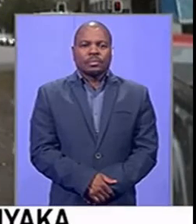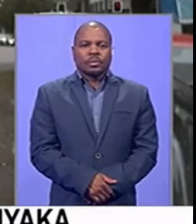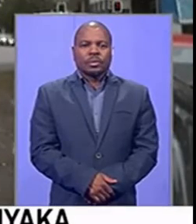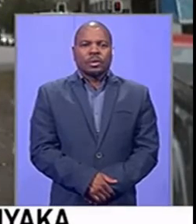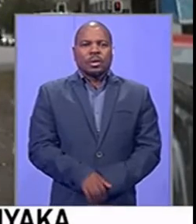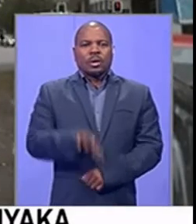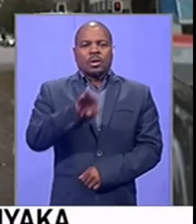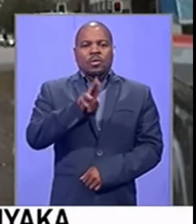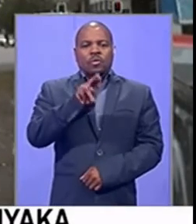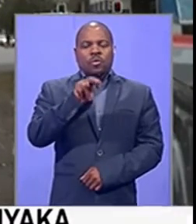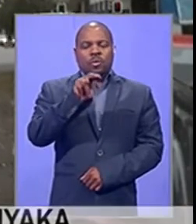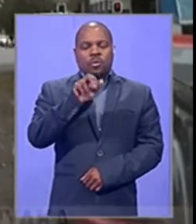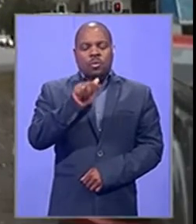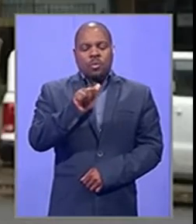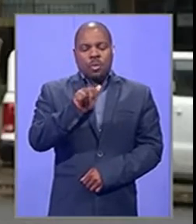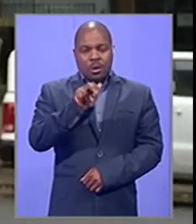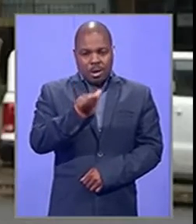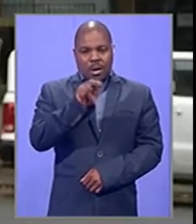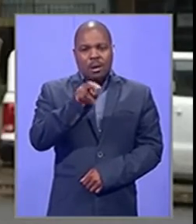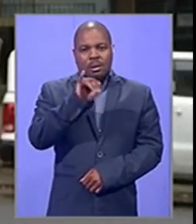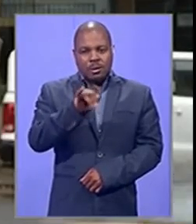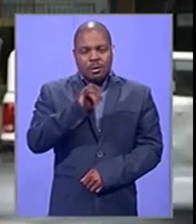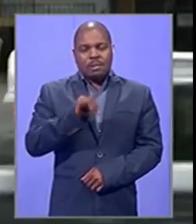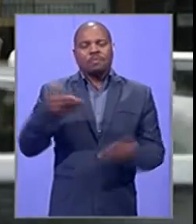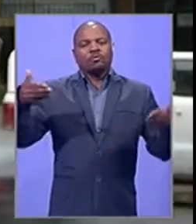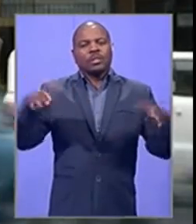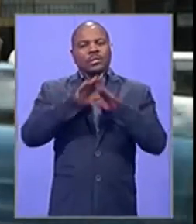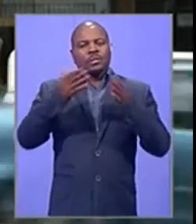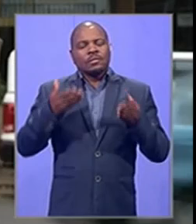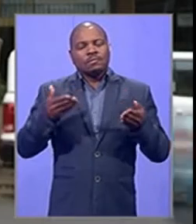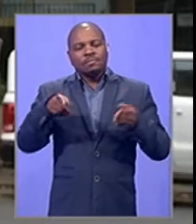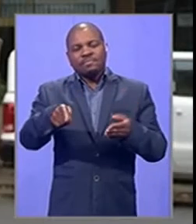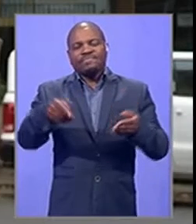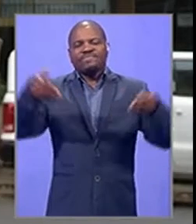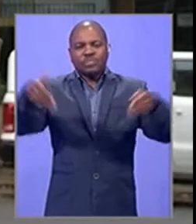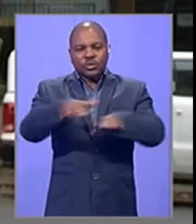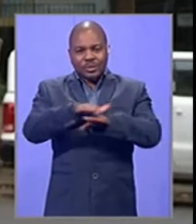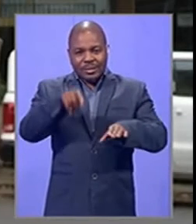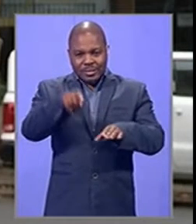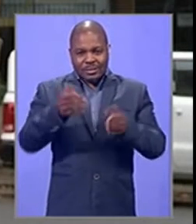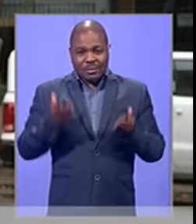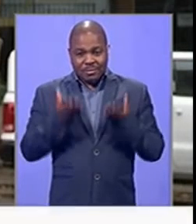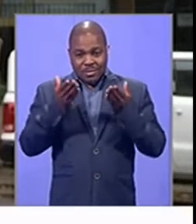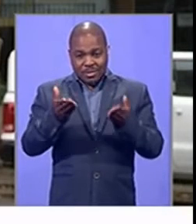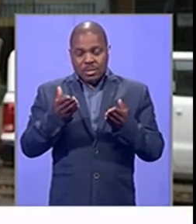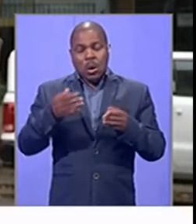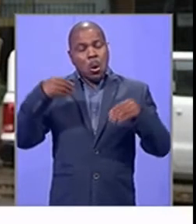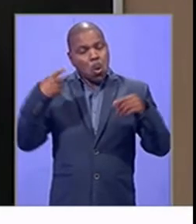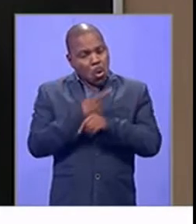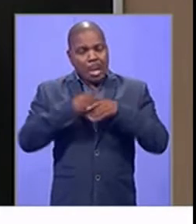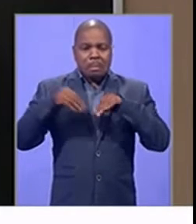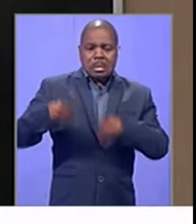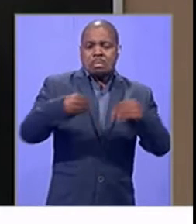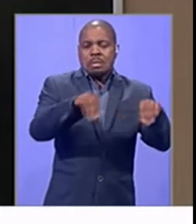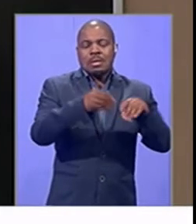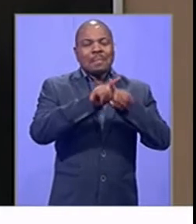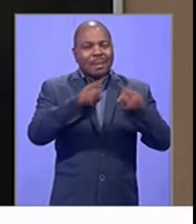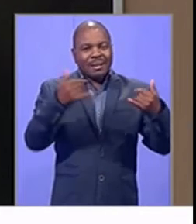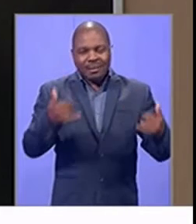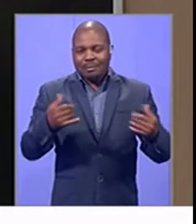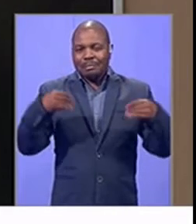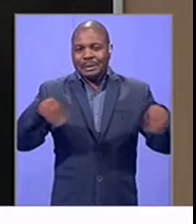Funane Funeral Services e go tlwaelegileng e tlhanasela ka diphitlho pele ga bokhutlo ba bekeng eno ga ena tiro gotlhelele. Malapa ao